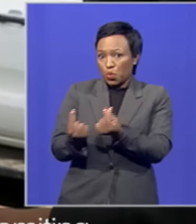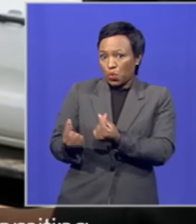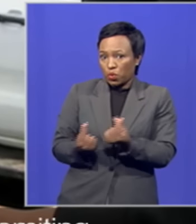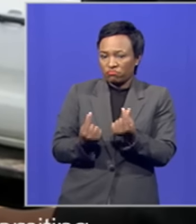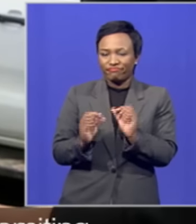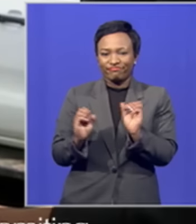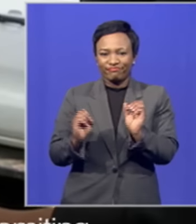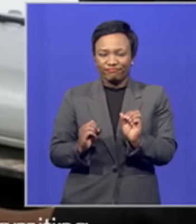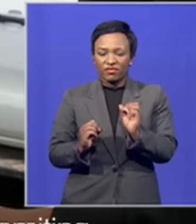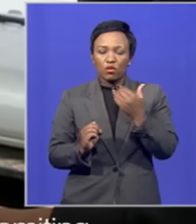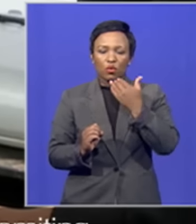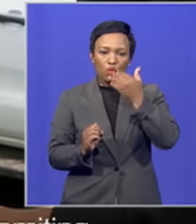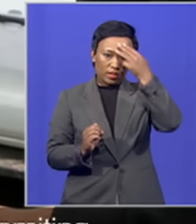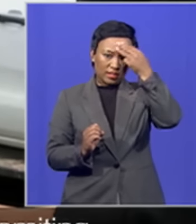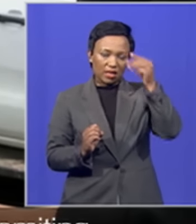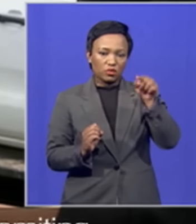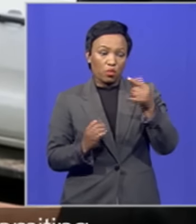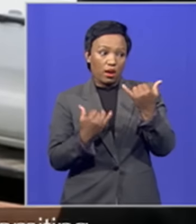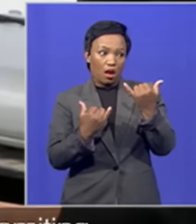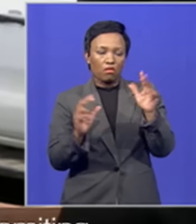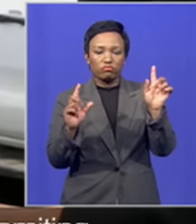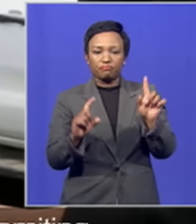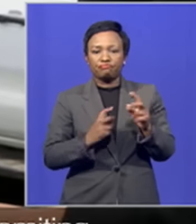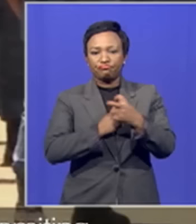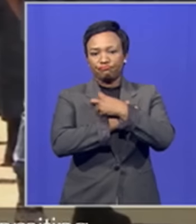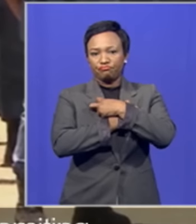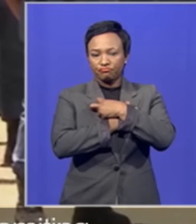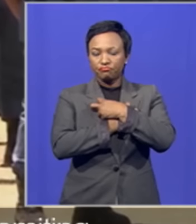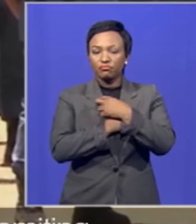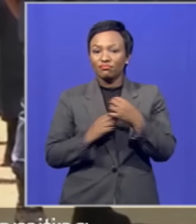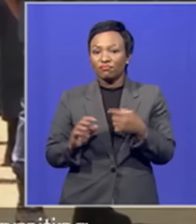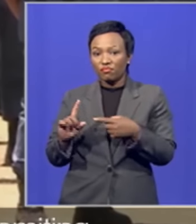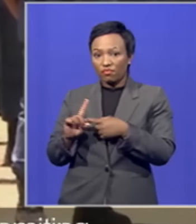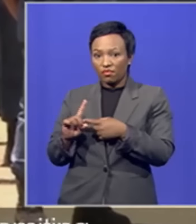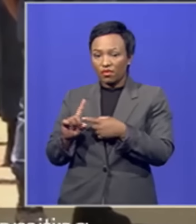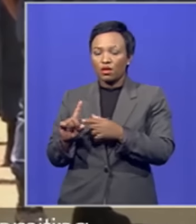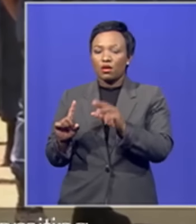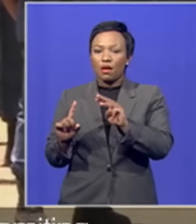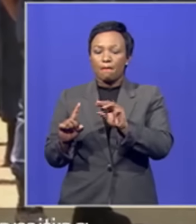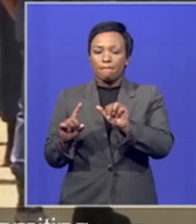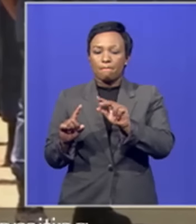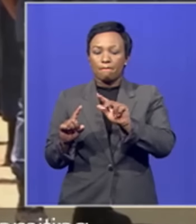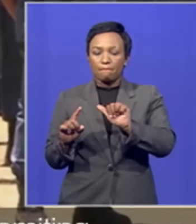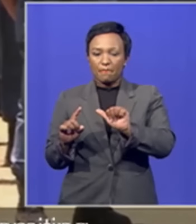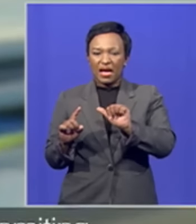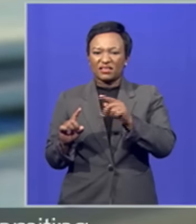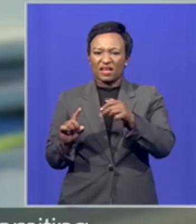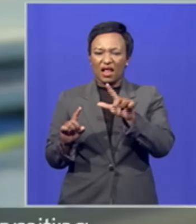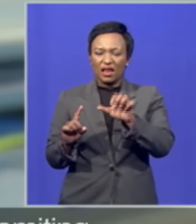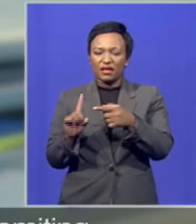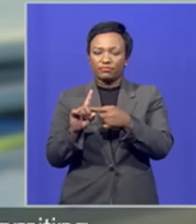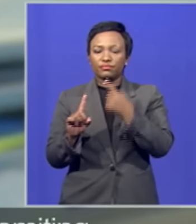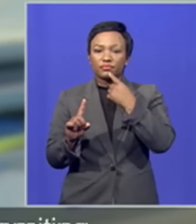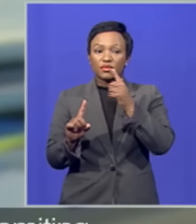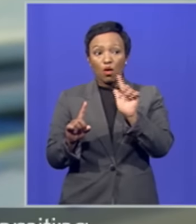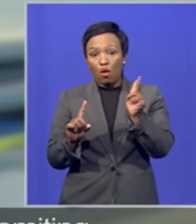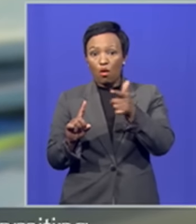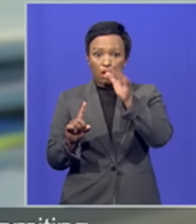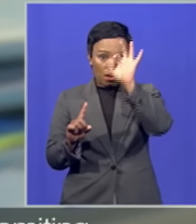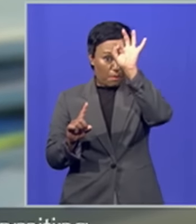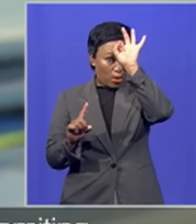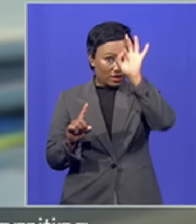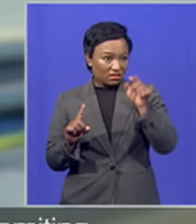Mchunu yo mamalatsing a kgethegileng a khunologo. Matale o na buelela mapodisi ka gore ga se ba botlhe ba ile mapodisi a